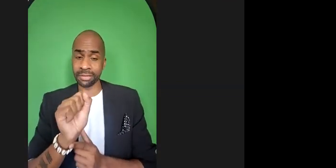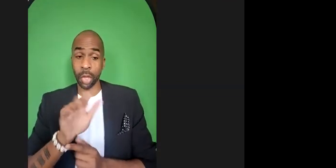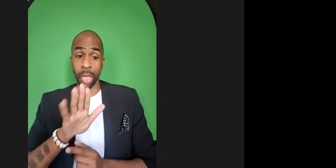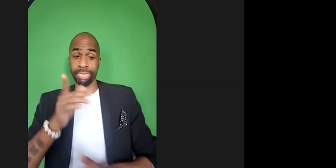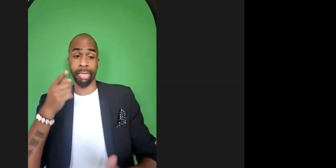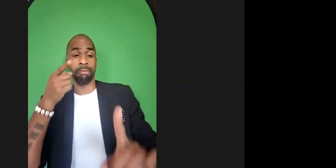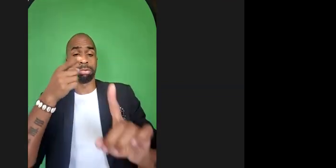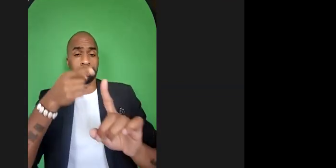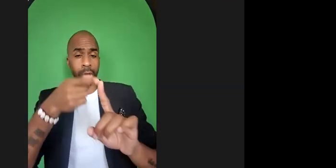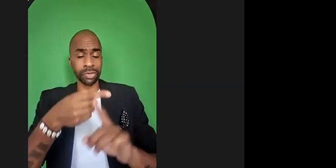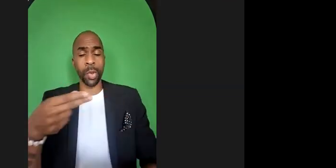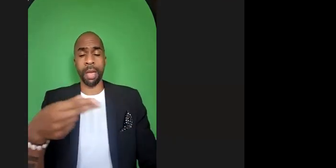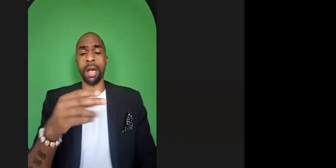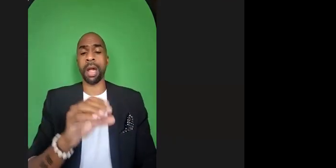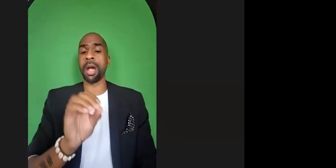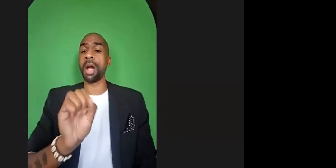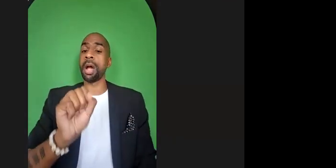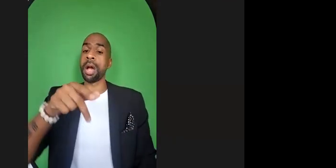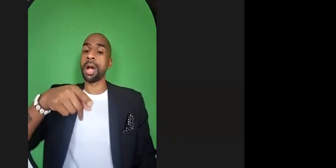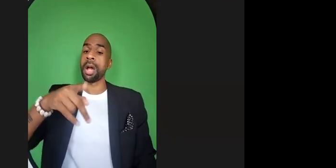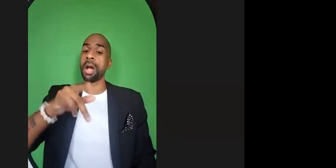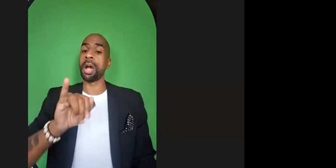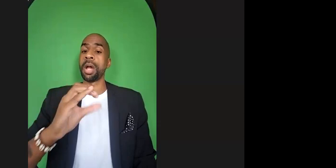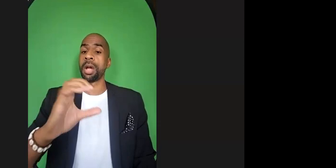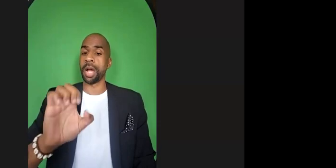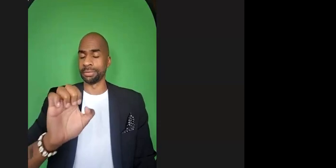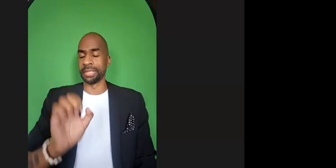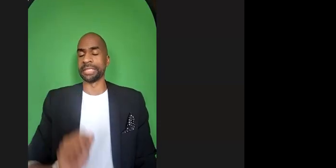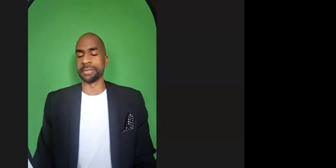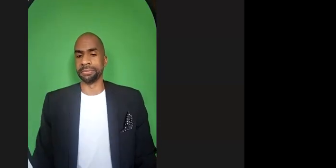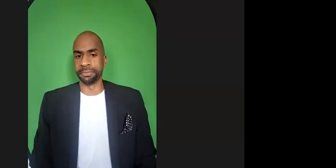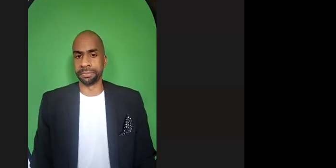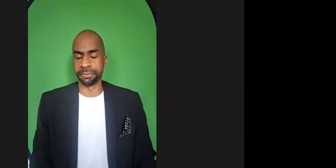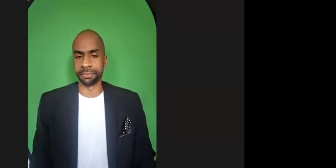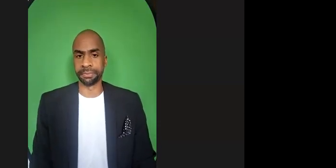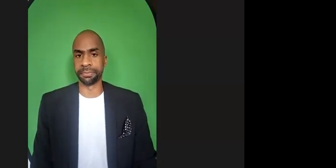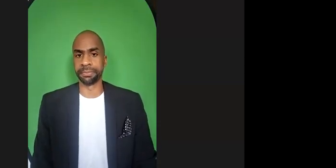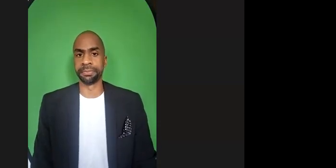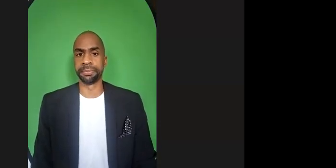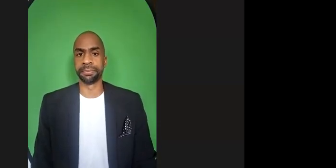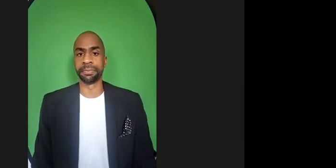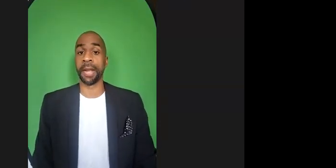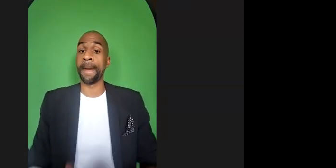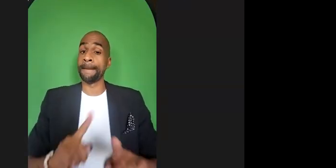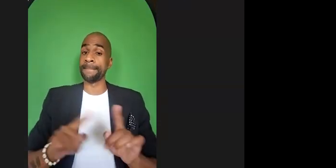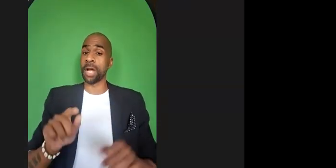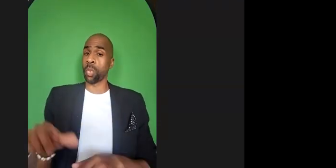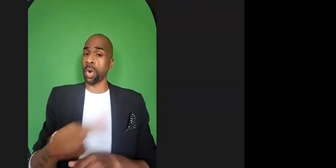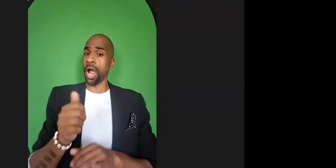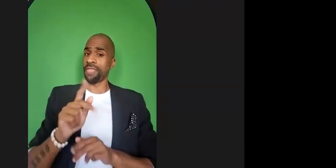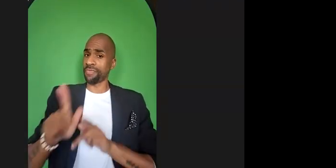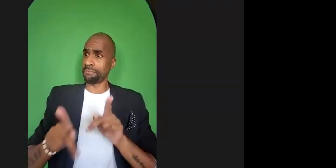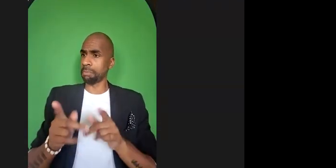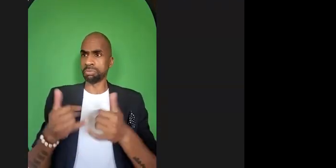You know, comfort and being able to stay in place at home is what's most important to them. But for other people, they still want to